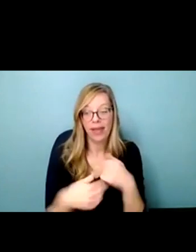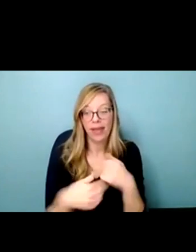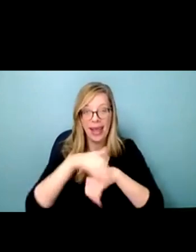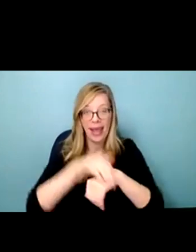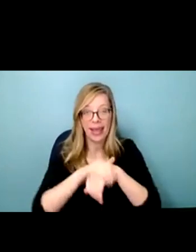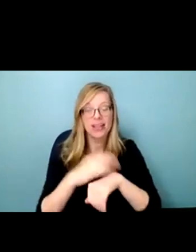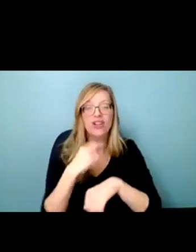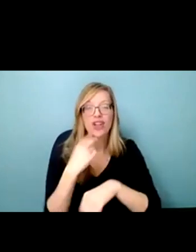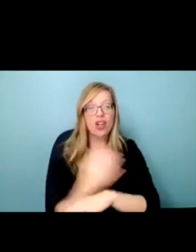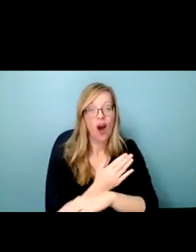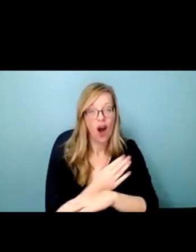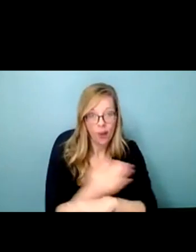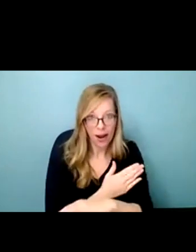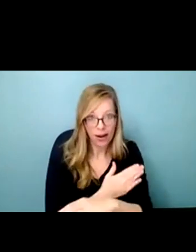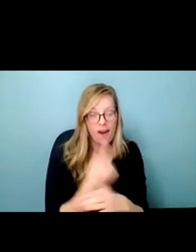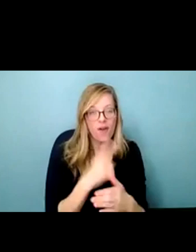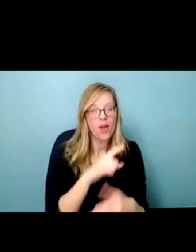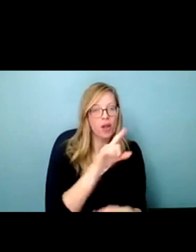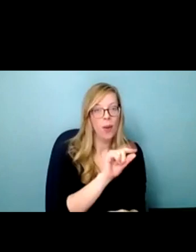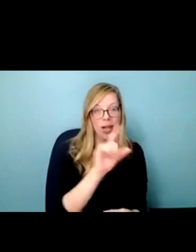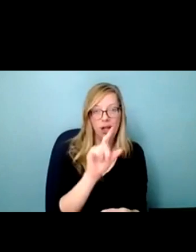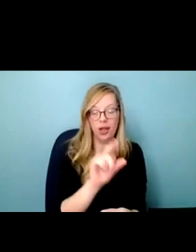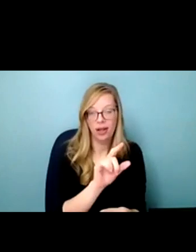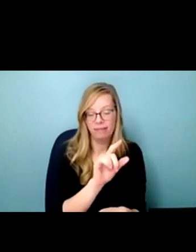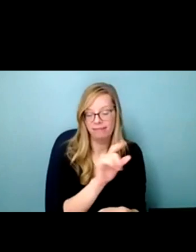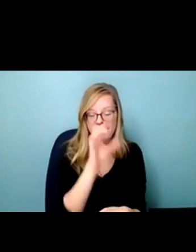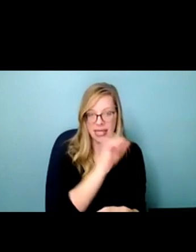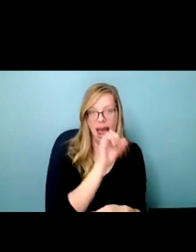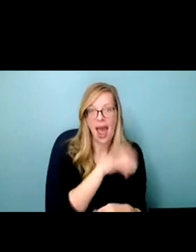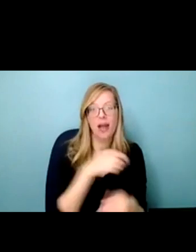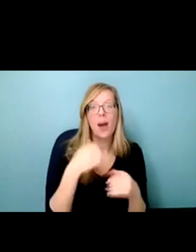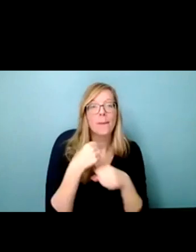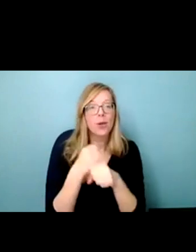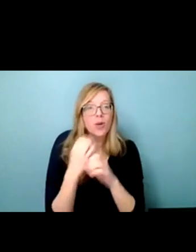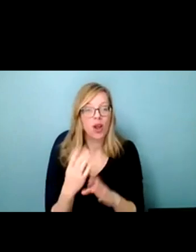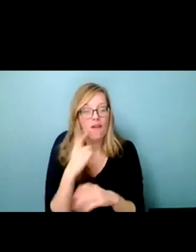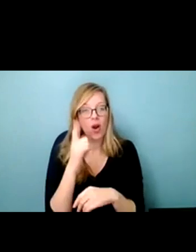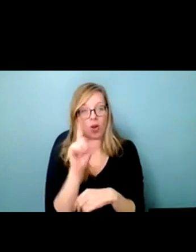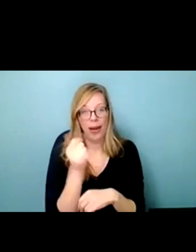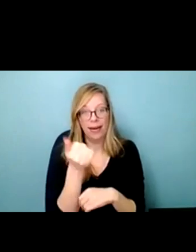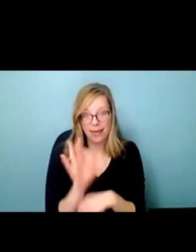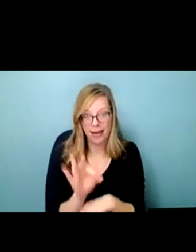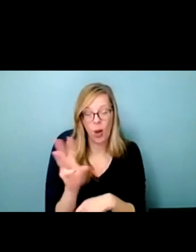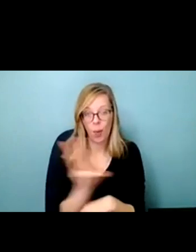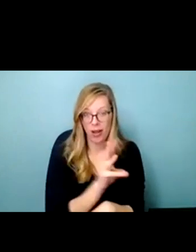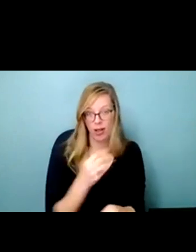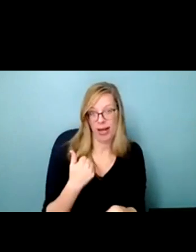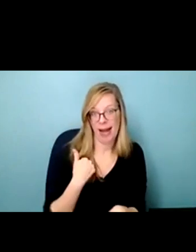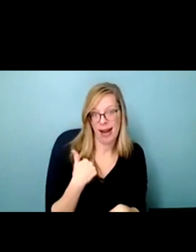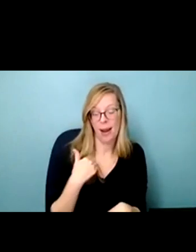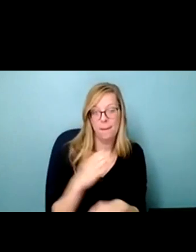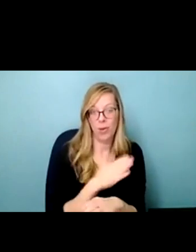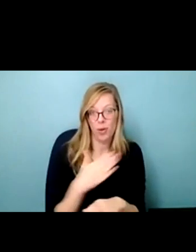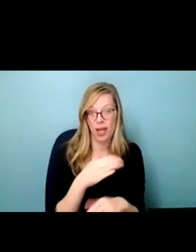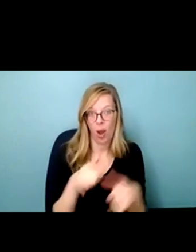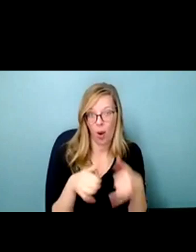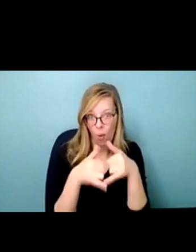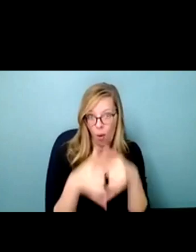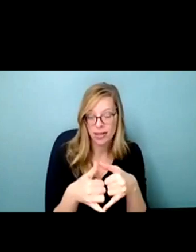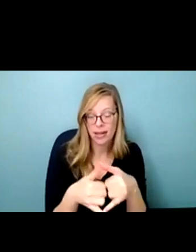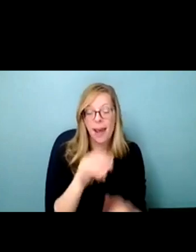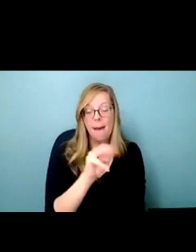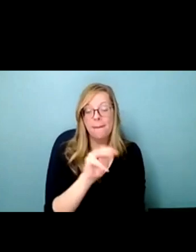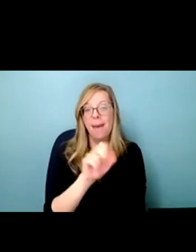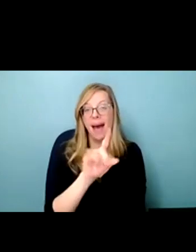2020 Canadian Folk Music Awards and Producer of the Year at the 2019 Western Canadian Music Awards. Madeline has